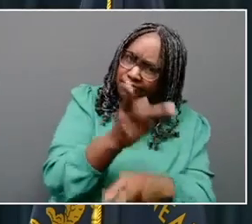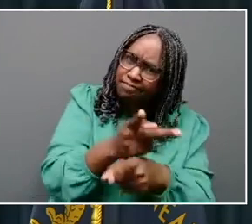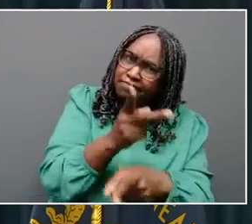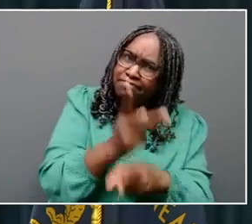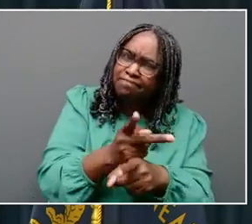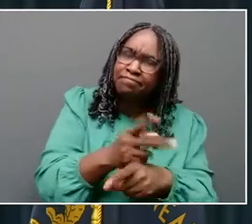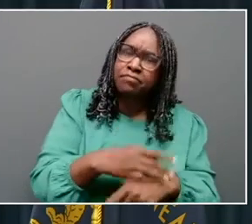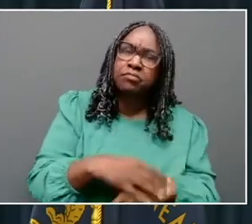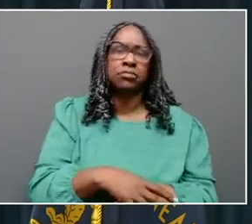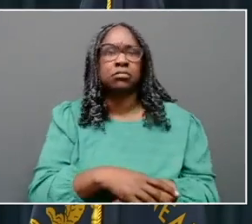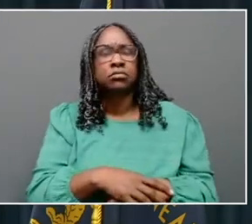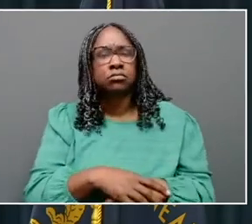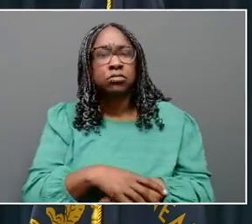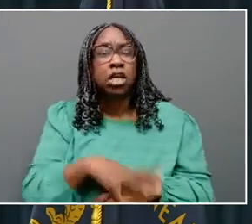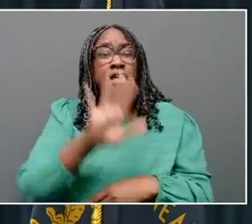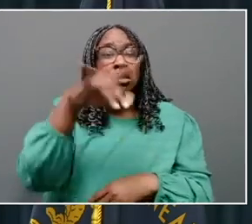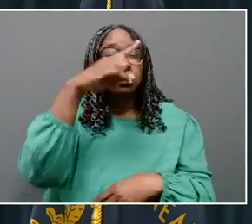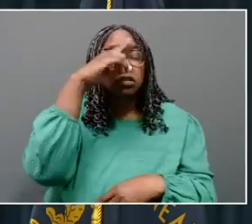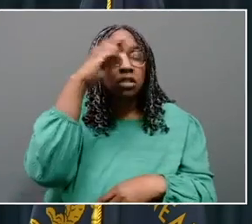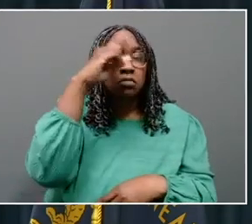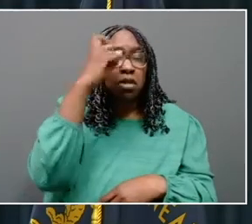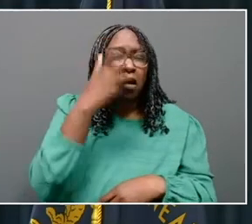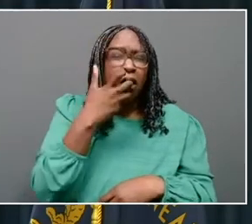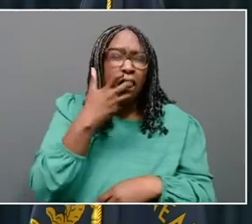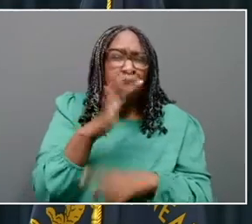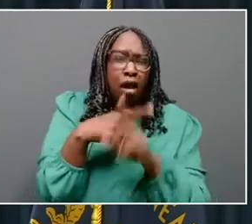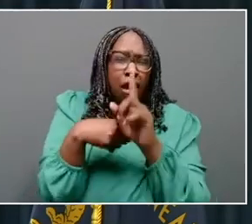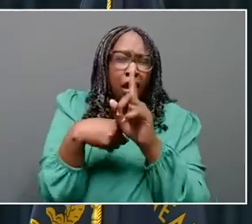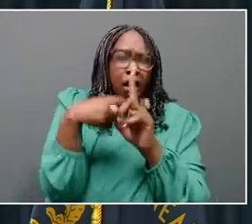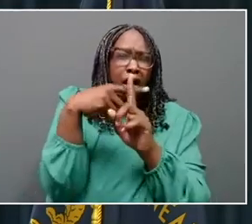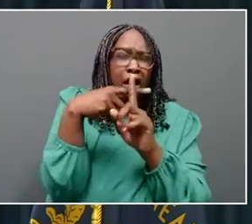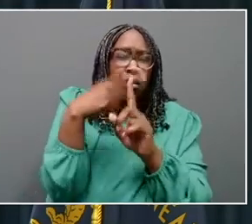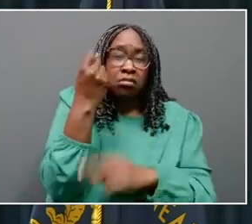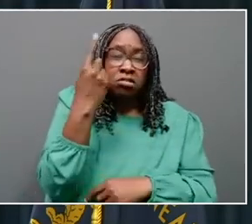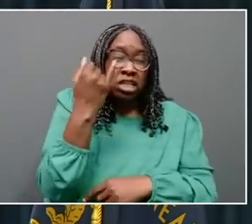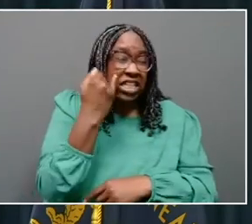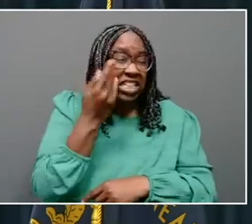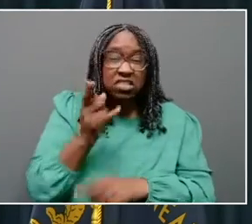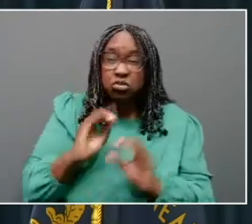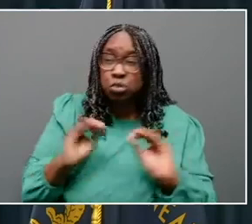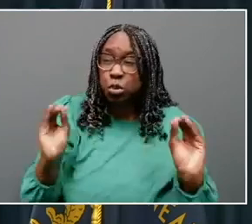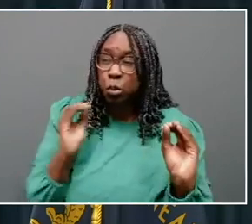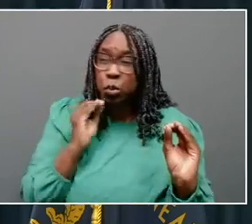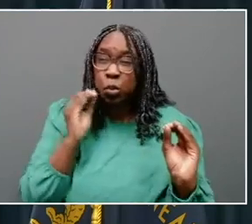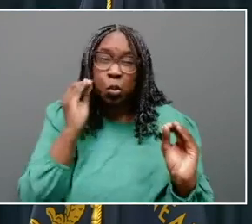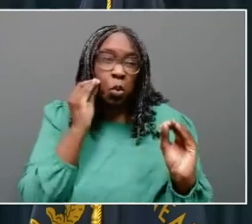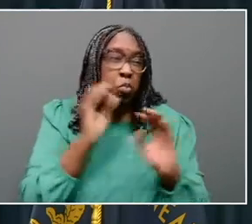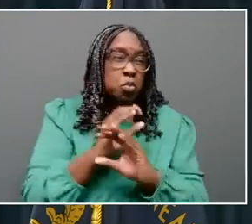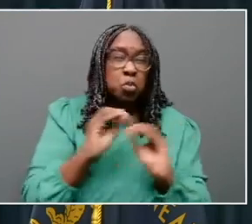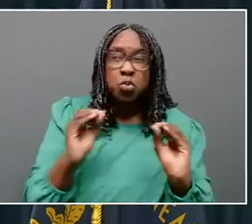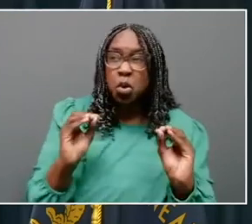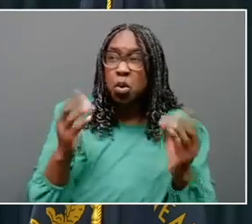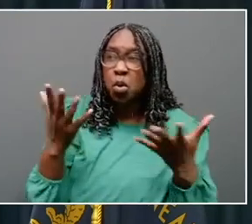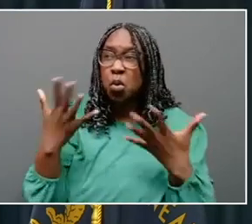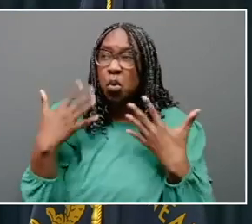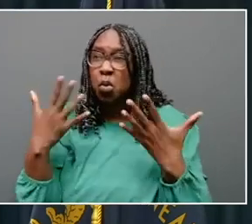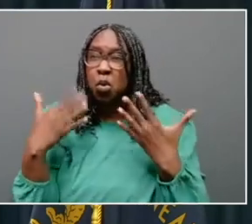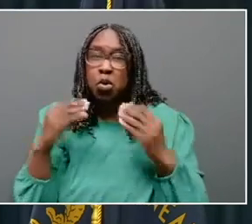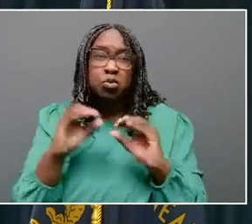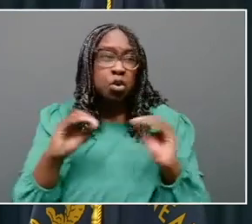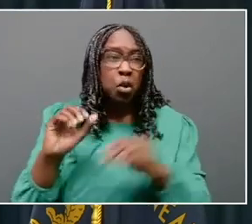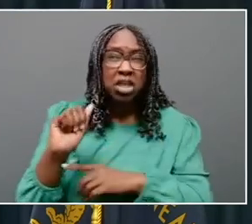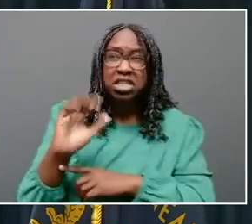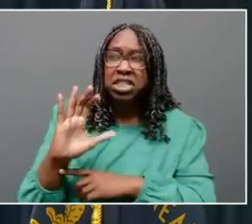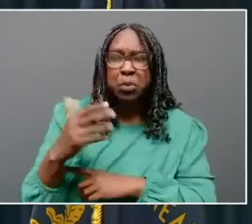heat events and are especially critical for homeless individuals or those without adequate cooling in their home. For other programs, you